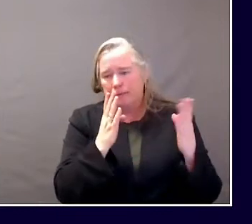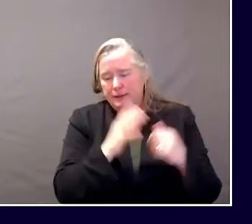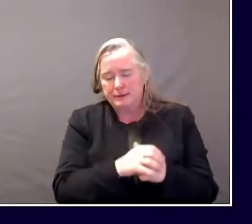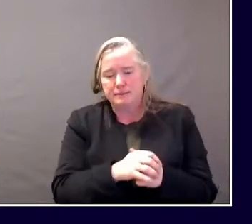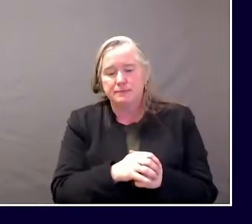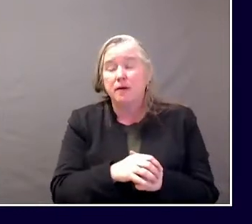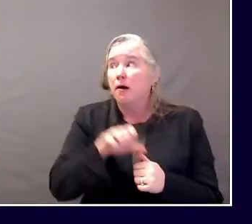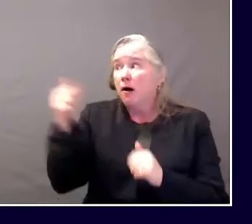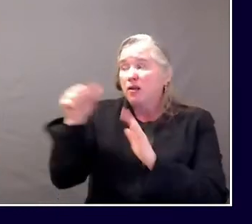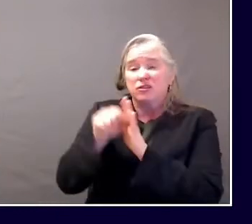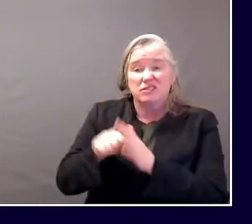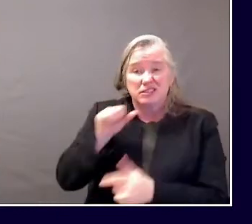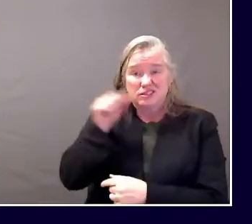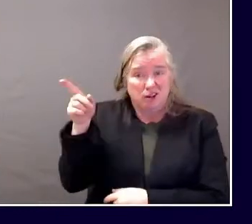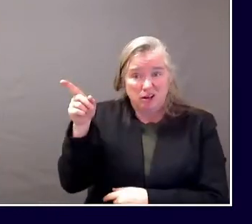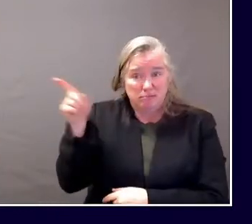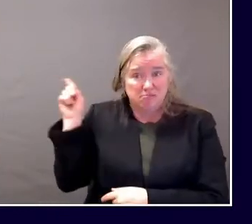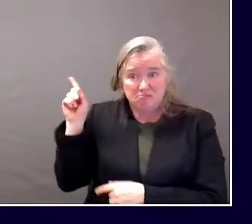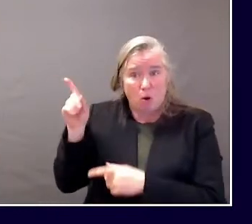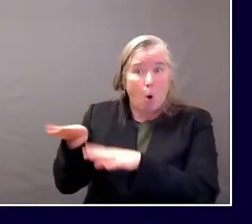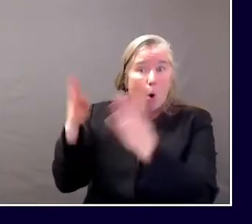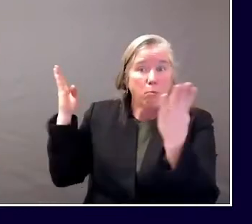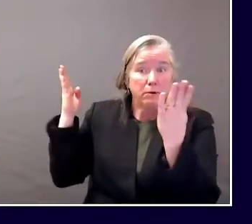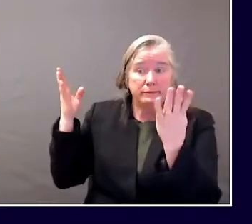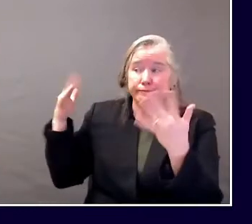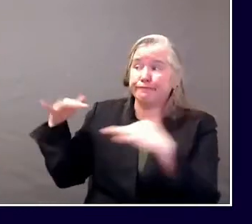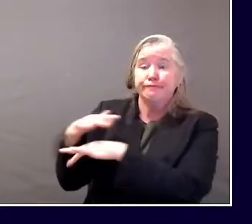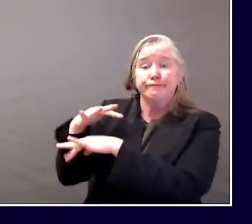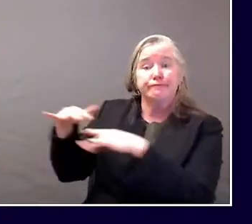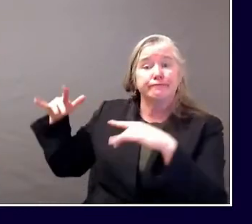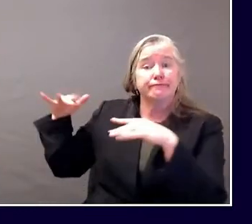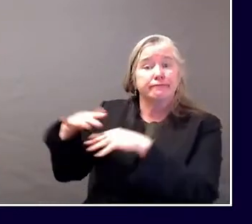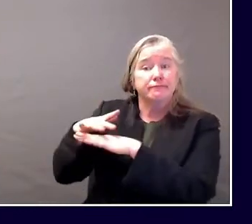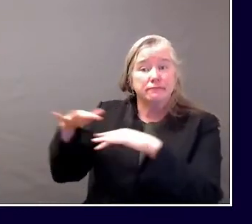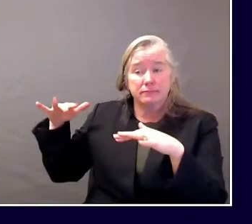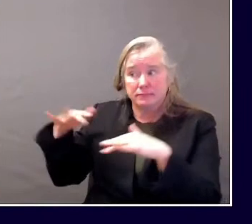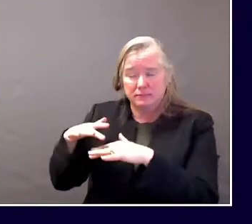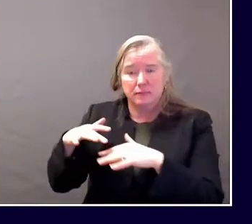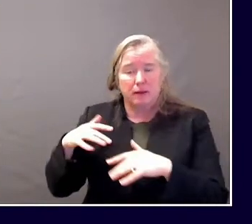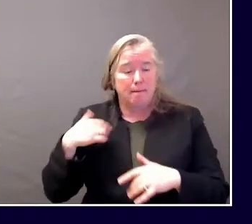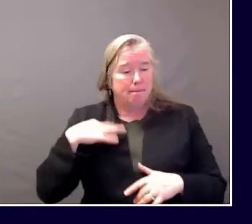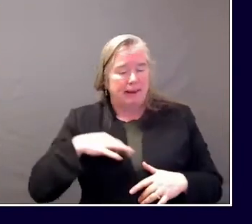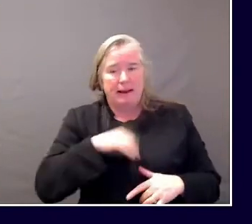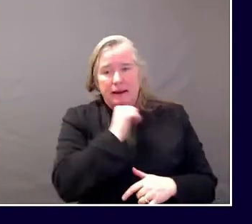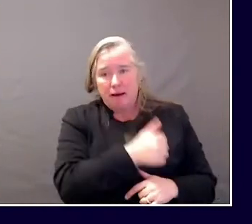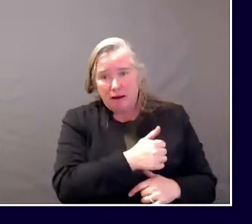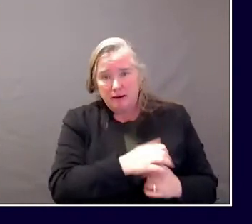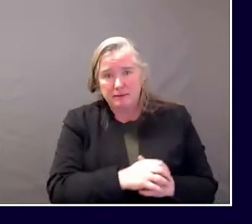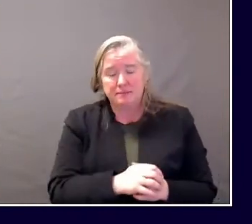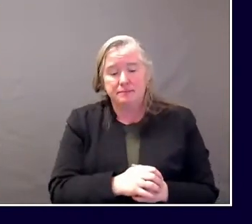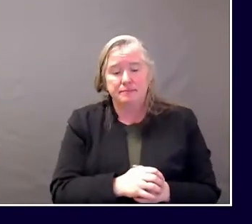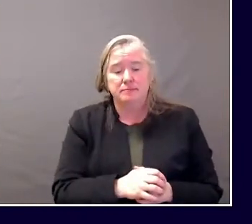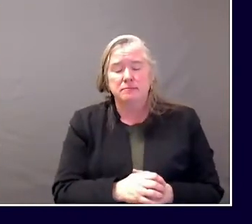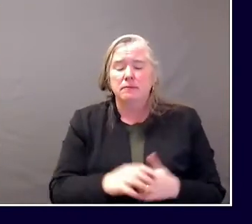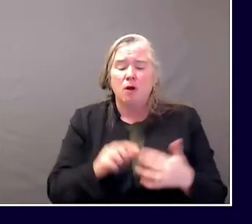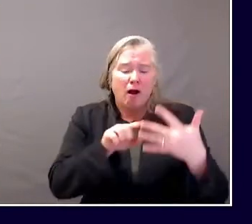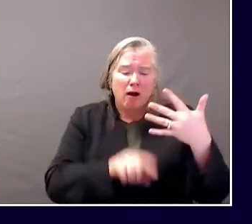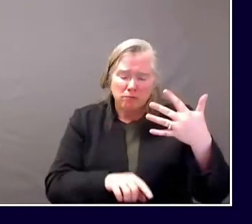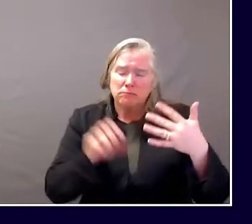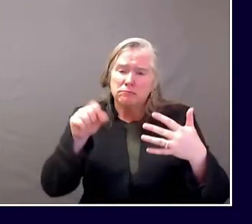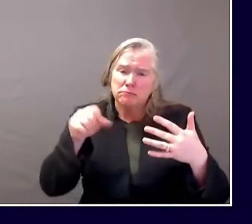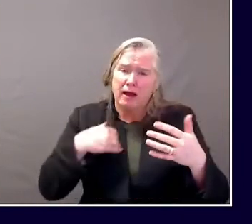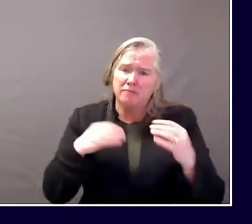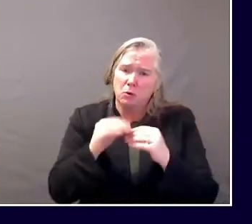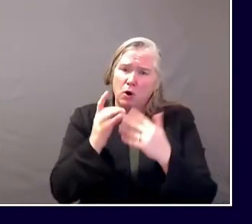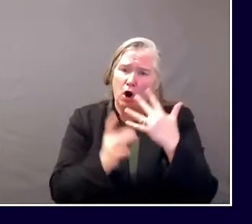are things that have been in place in Maine for many, many weeks, if not months already. Are there other options on the table? The answer is yes.